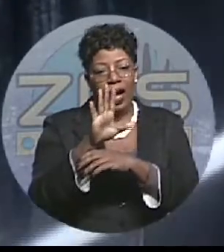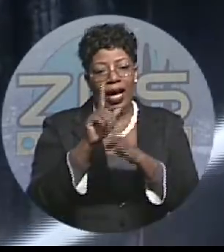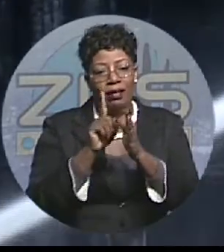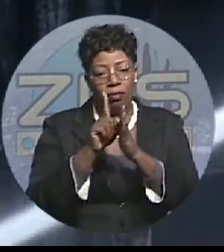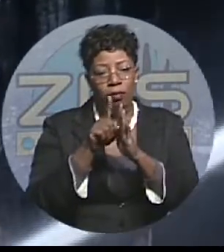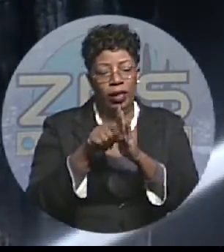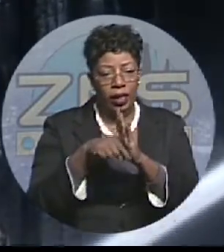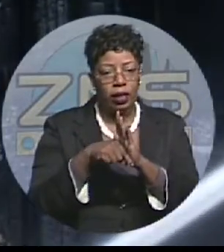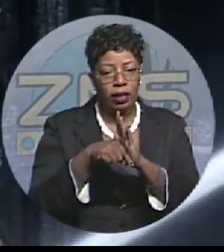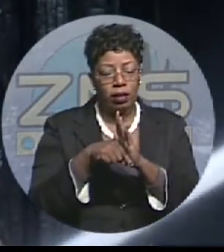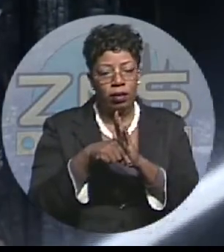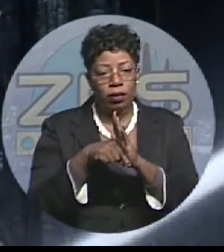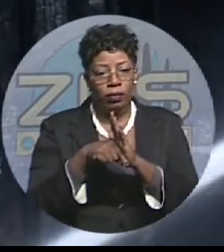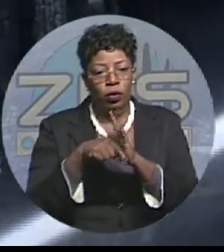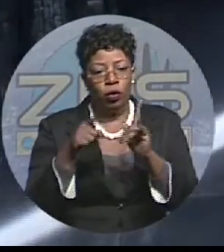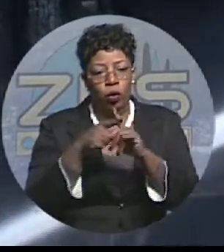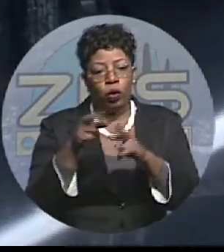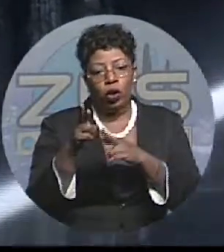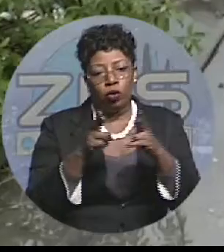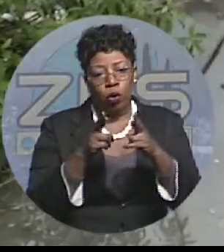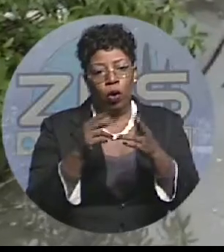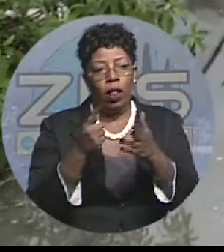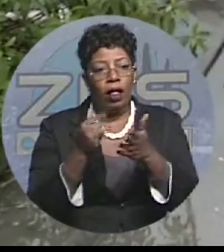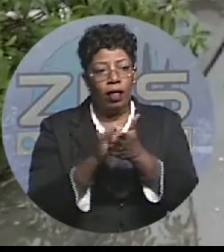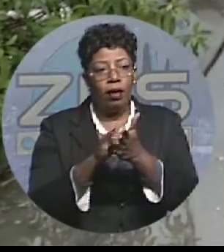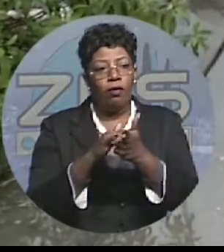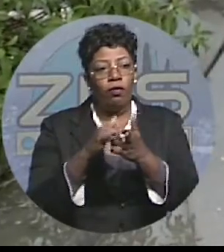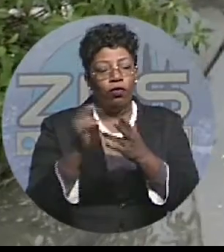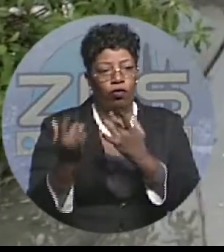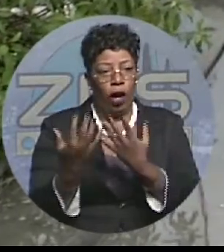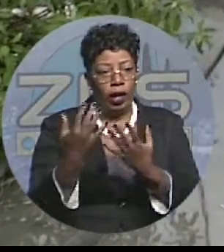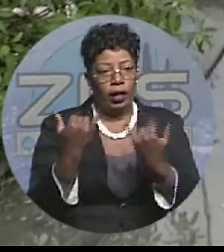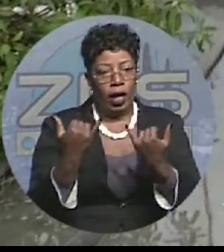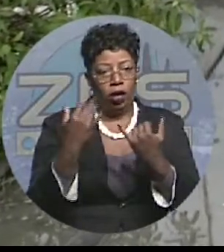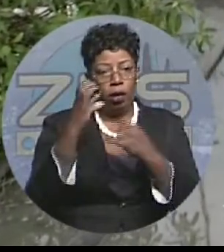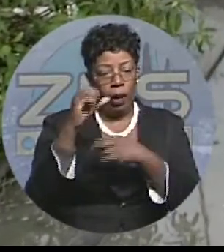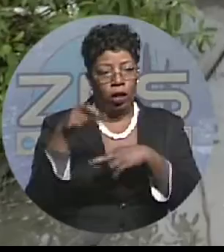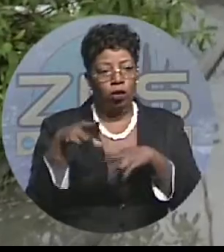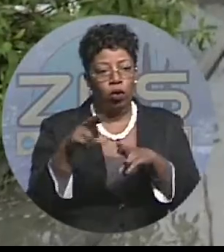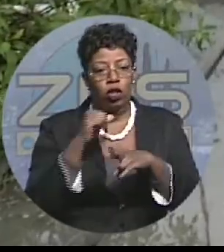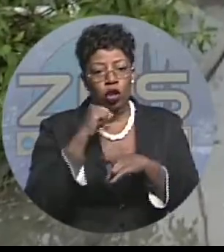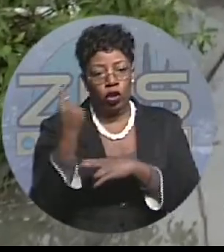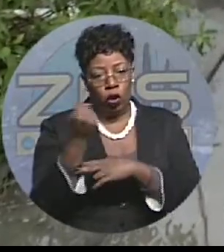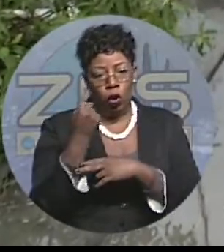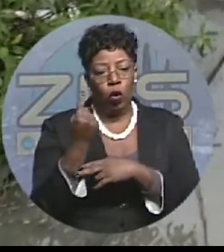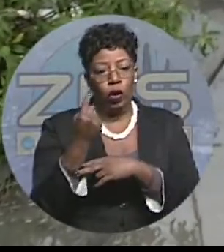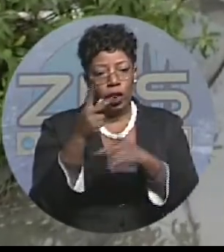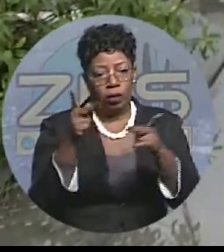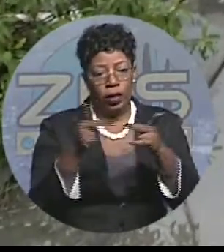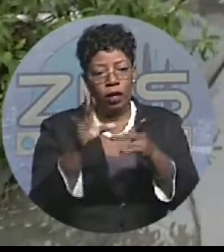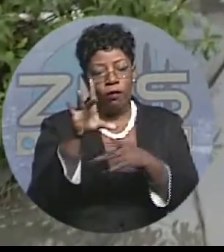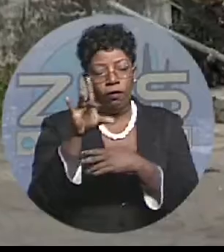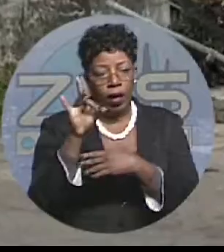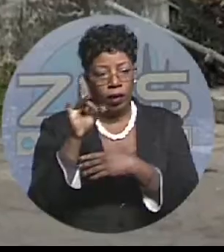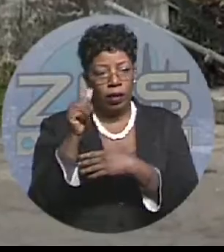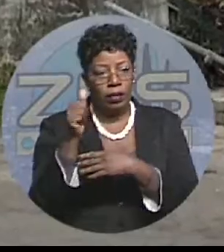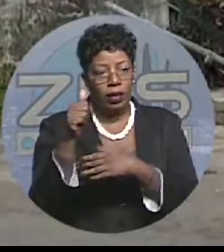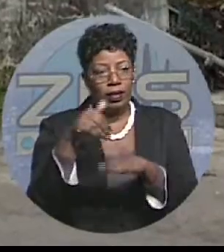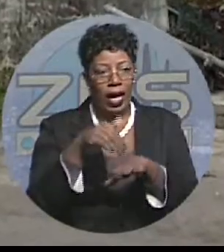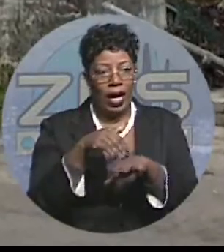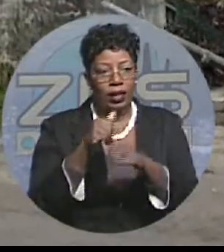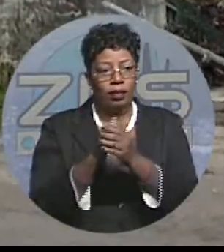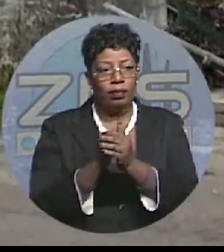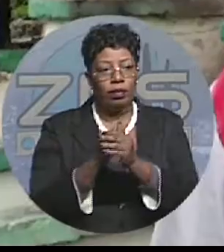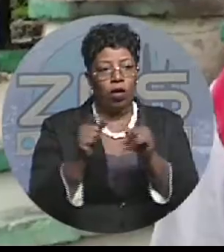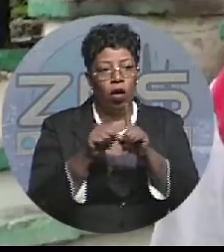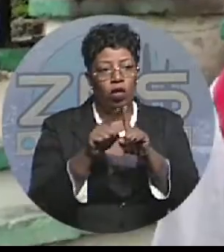really to gain the upper hand on the blaze. Now, Carmichael Road was not the only scene that fire officials found themselves at.